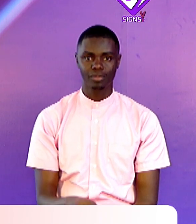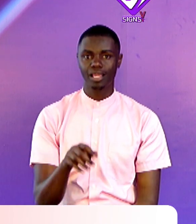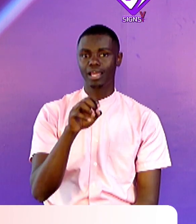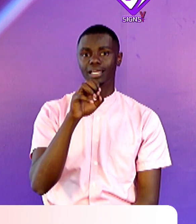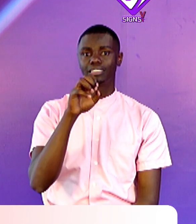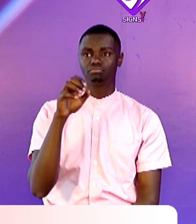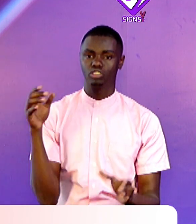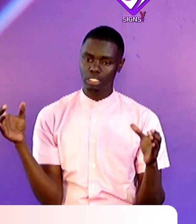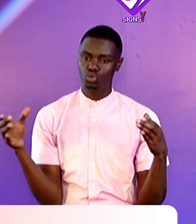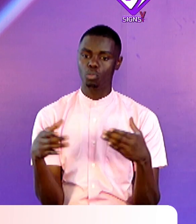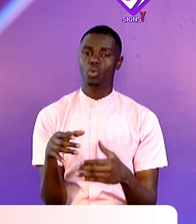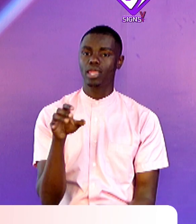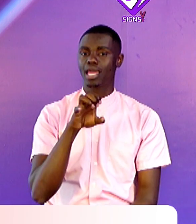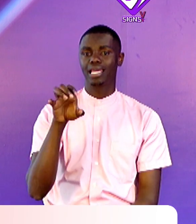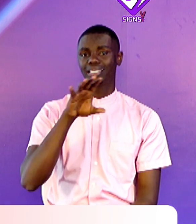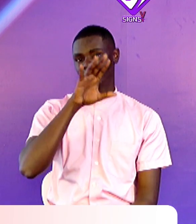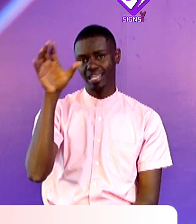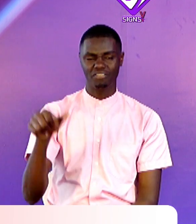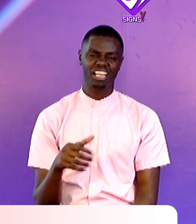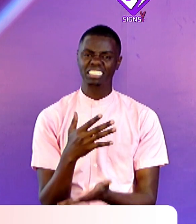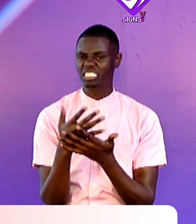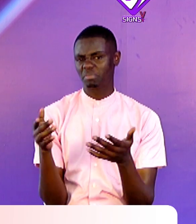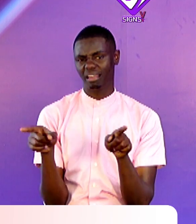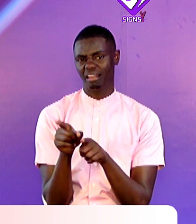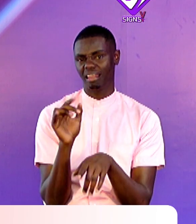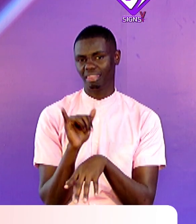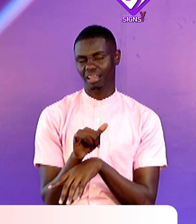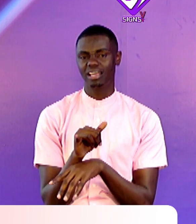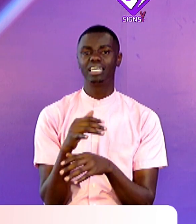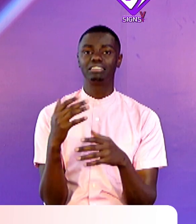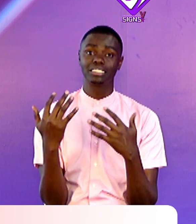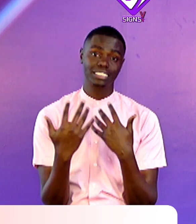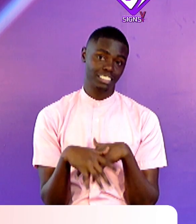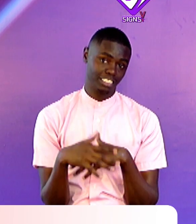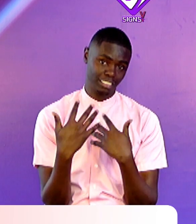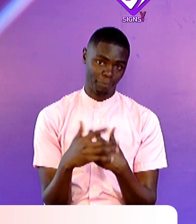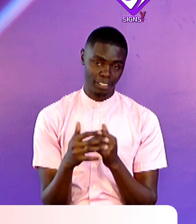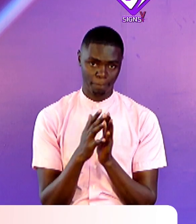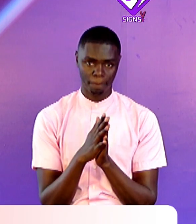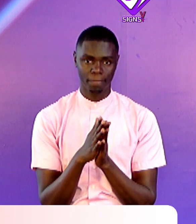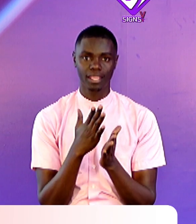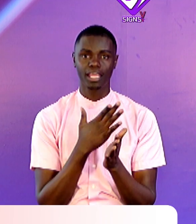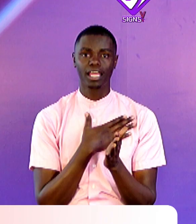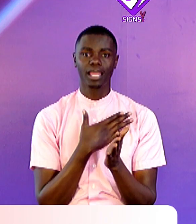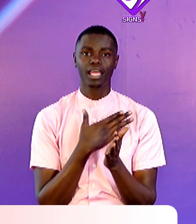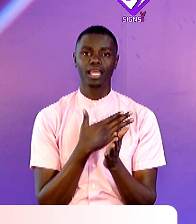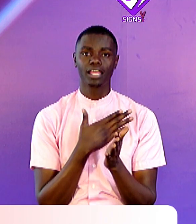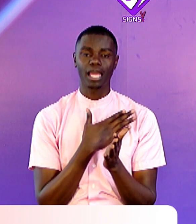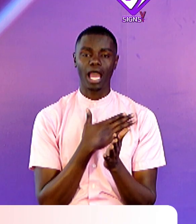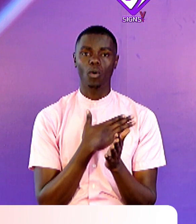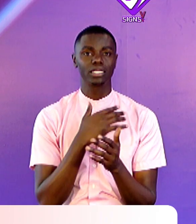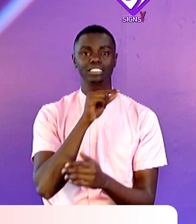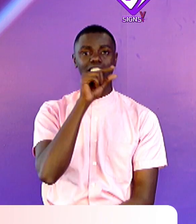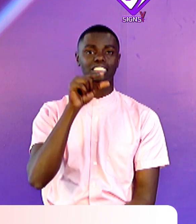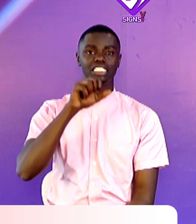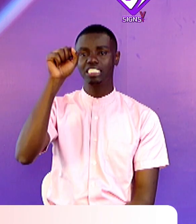Jumuiya Afrika Mashariki, something like that. It's amazing that our alphas and Gen Zs can sing that song very